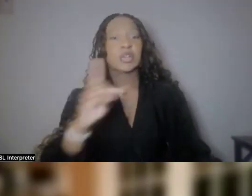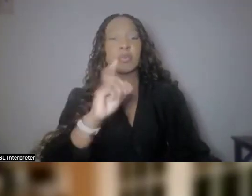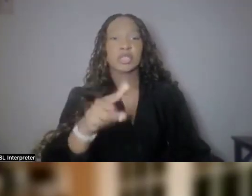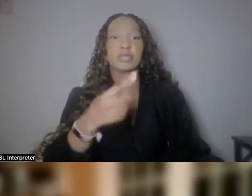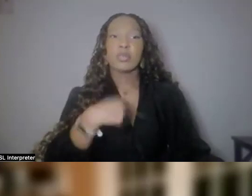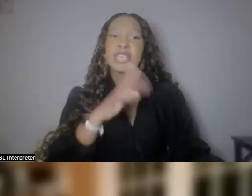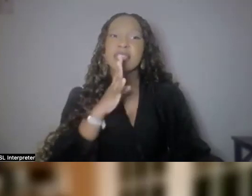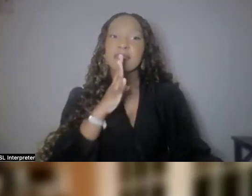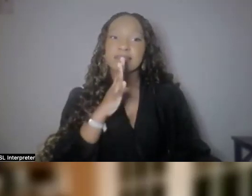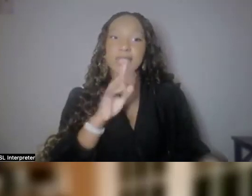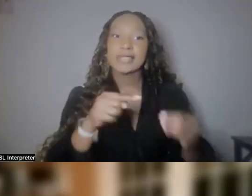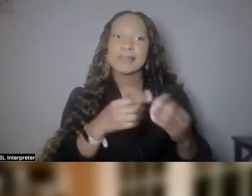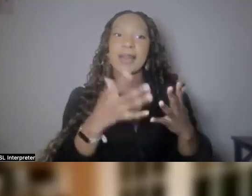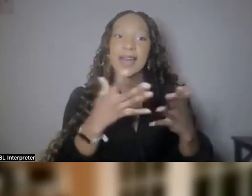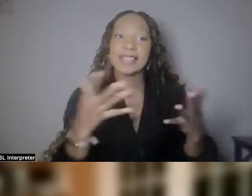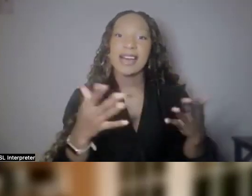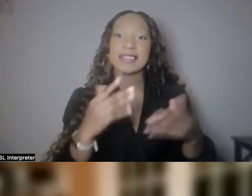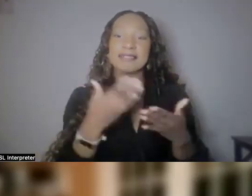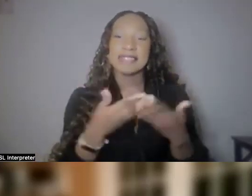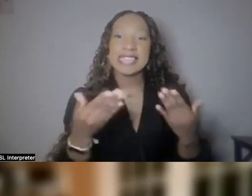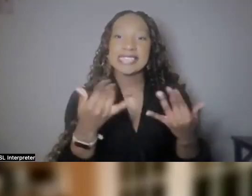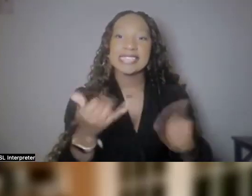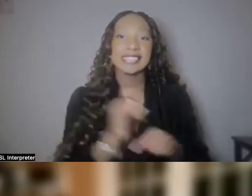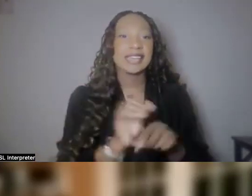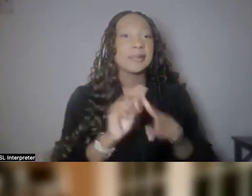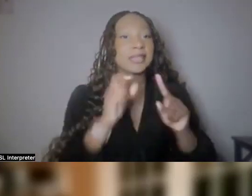of other things tonight, not as much about this. Yeah.